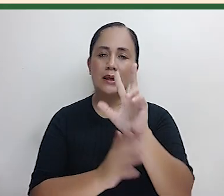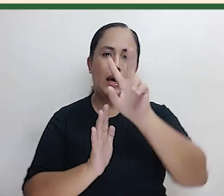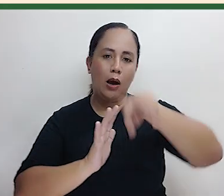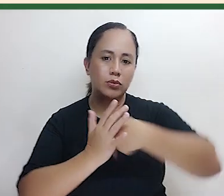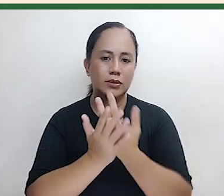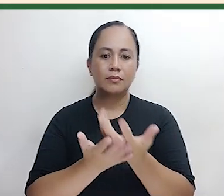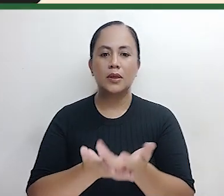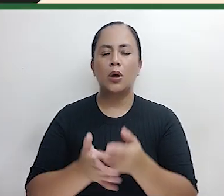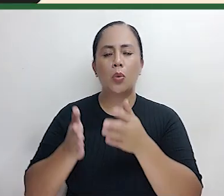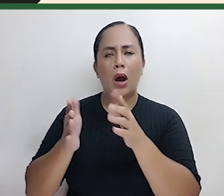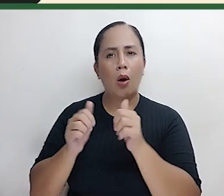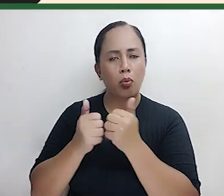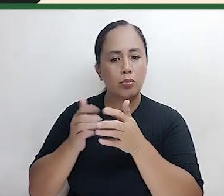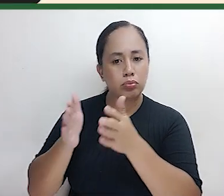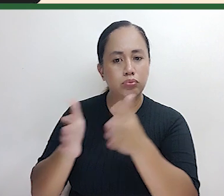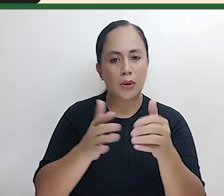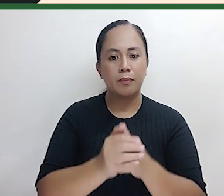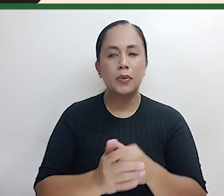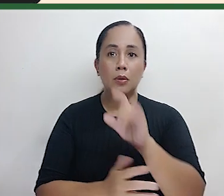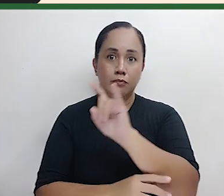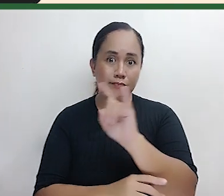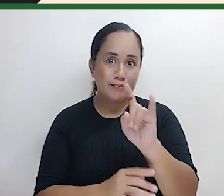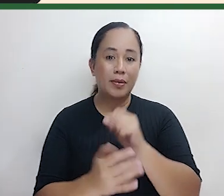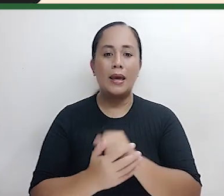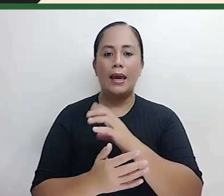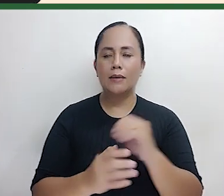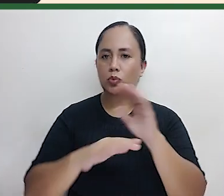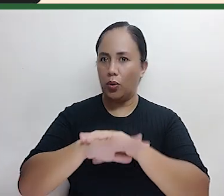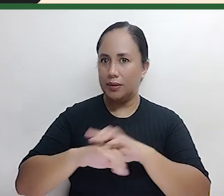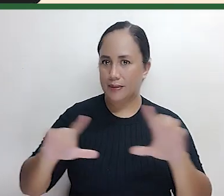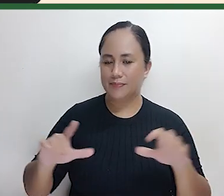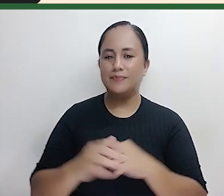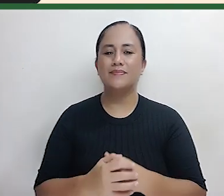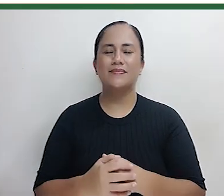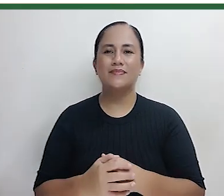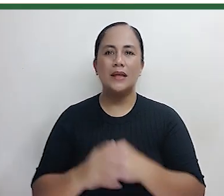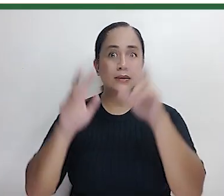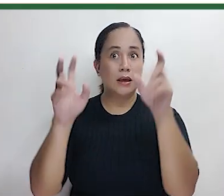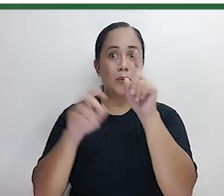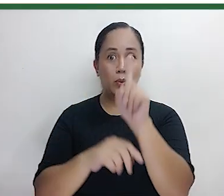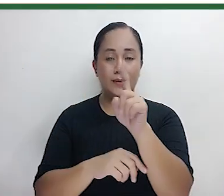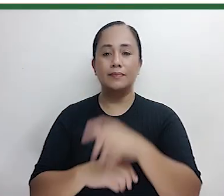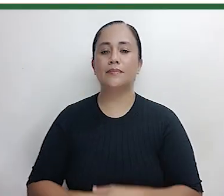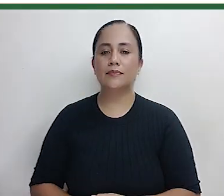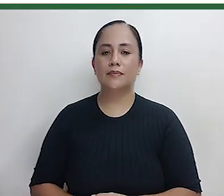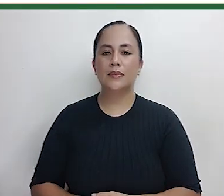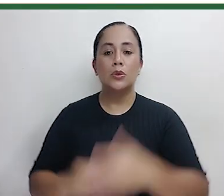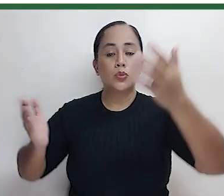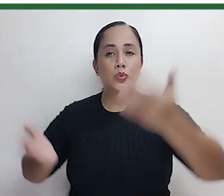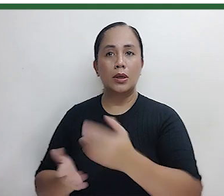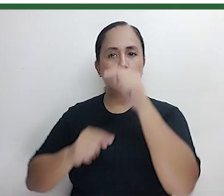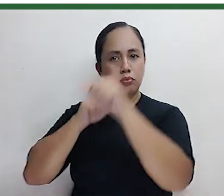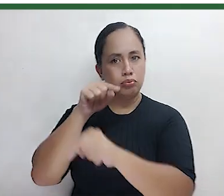3 hours. Mode of learning: multimedia, online. Topic number